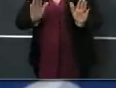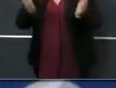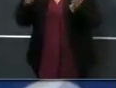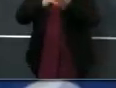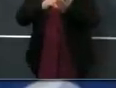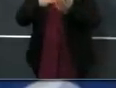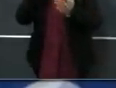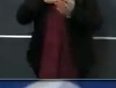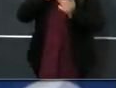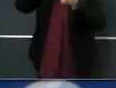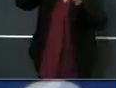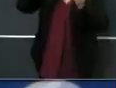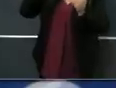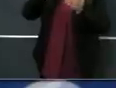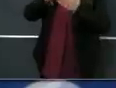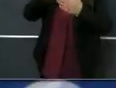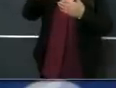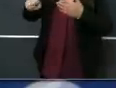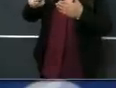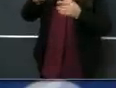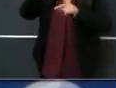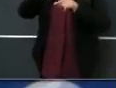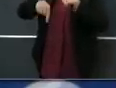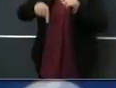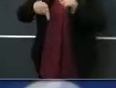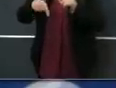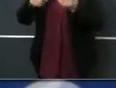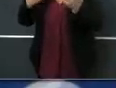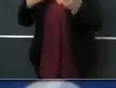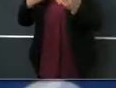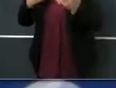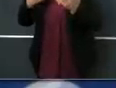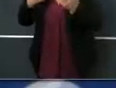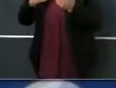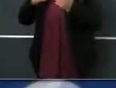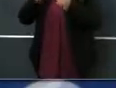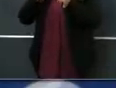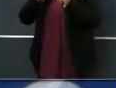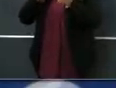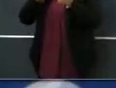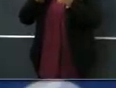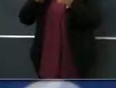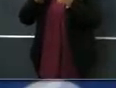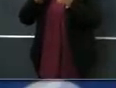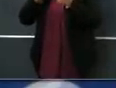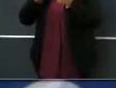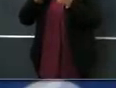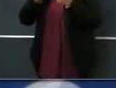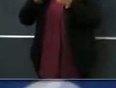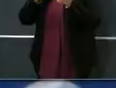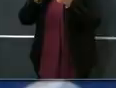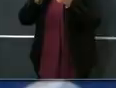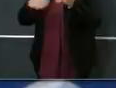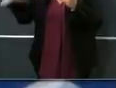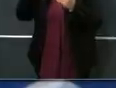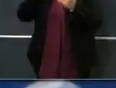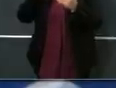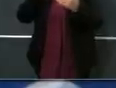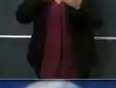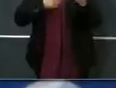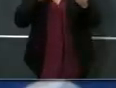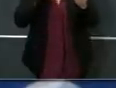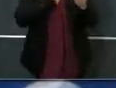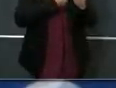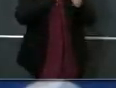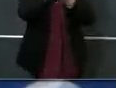an expectation that they do not go beyond those state orders. And that's in the letter of the law, and that's the thrust